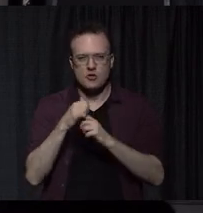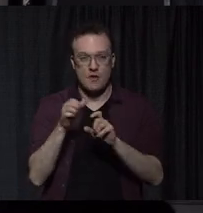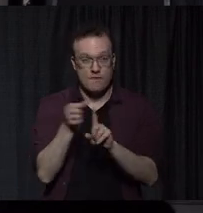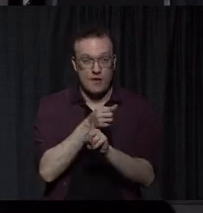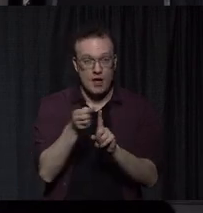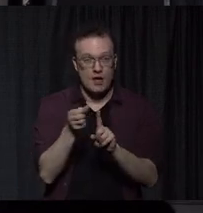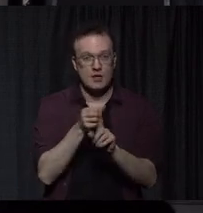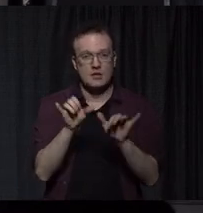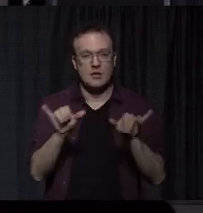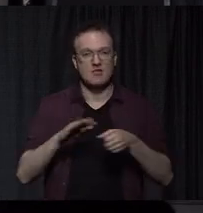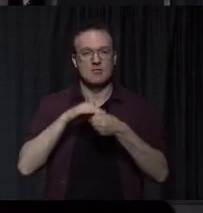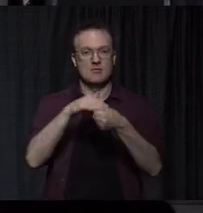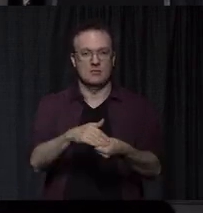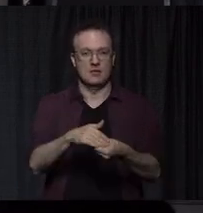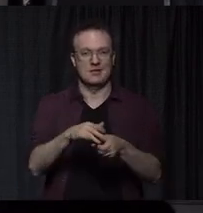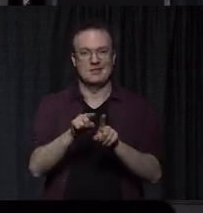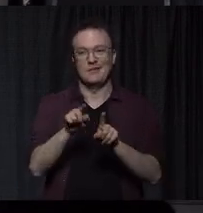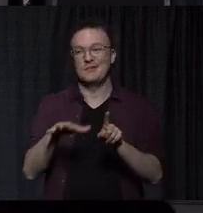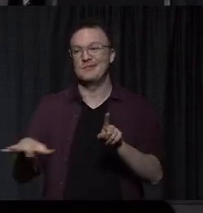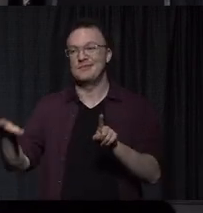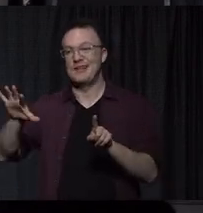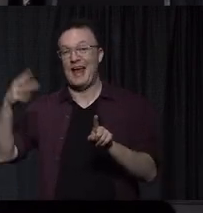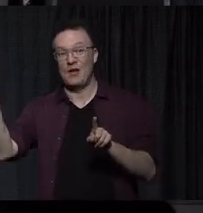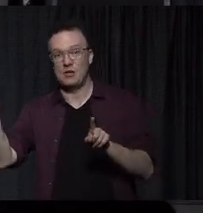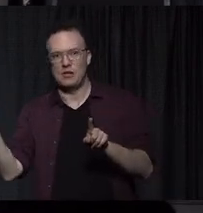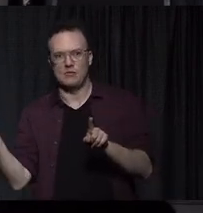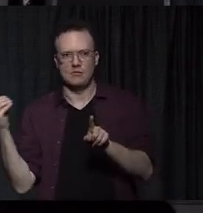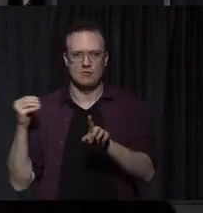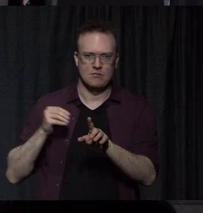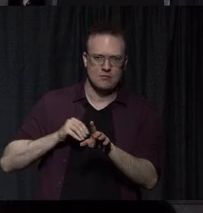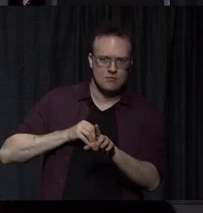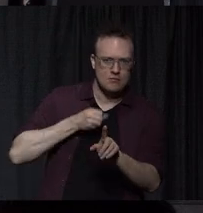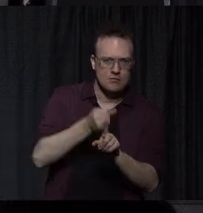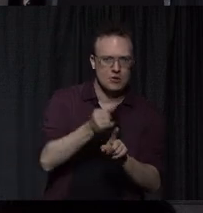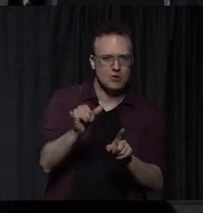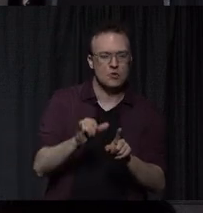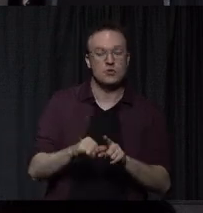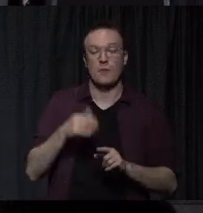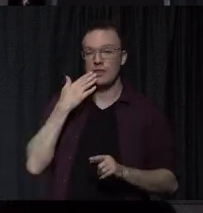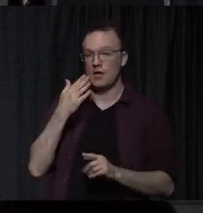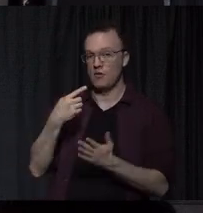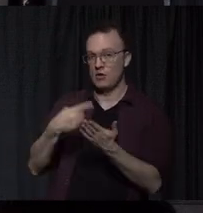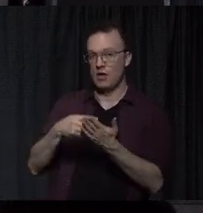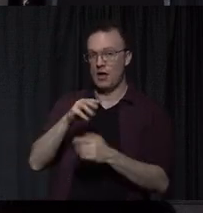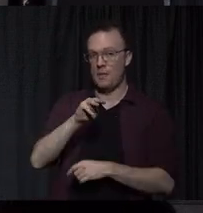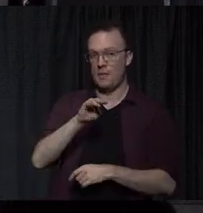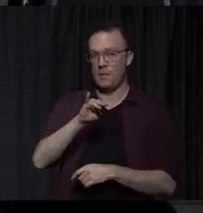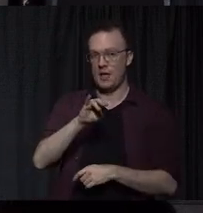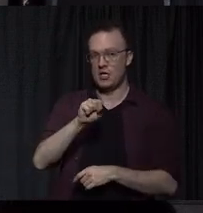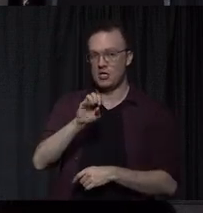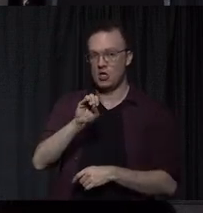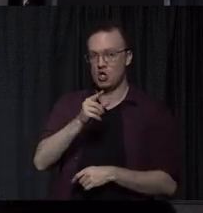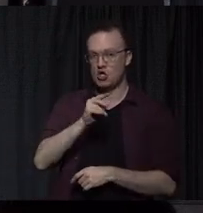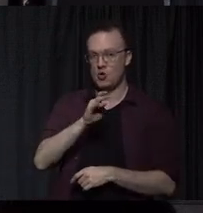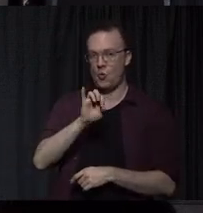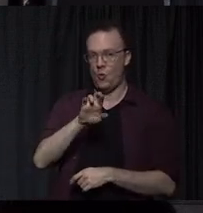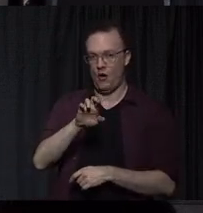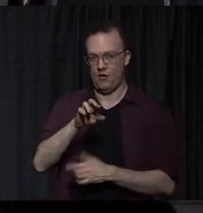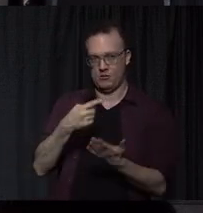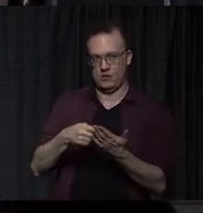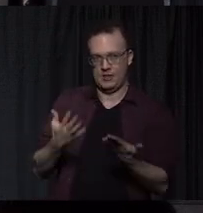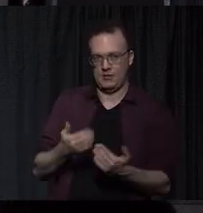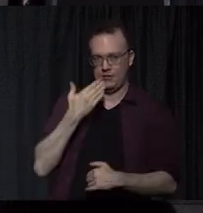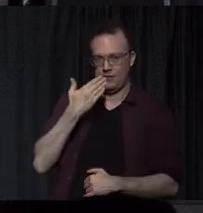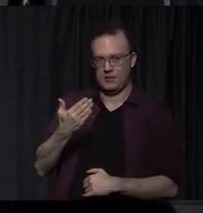systemic oppression that exists outside of it. And I'm really glad you brought to light misogyny in this space. And I've been looking at